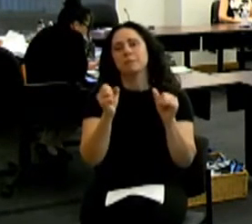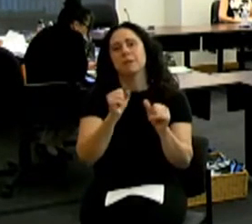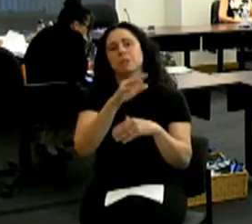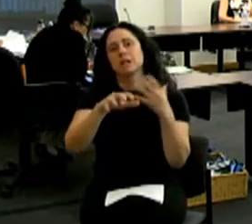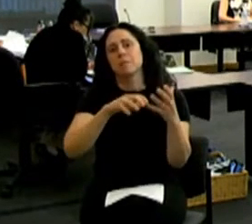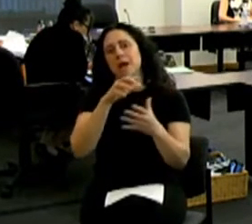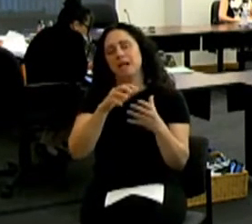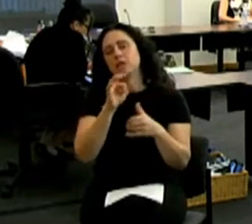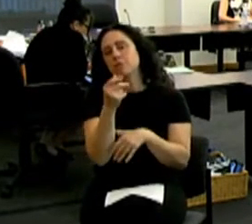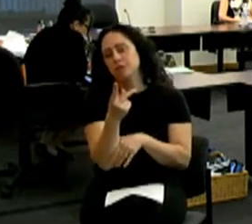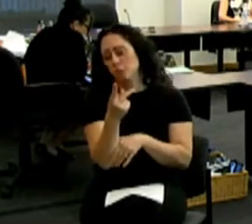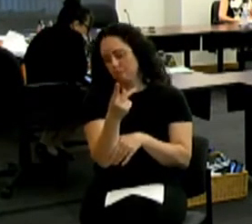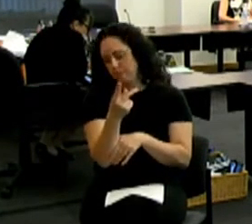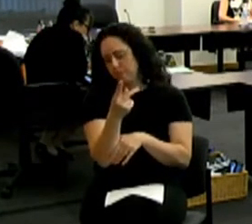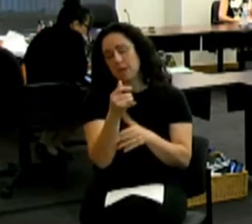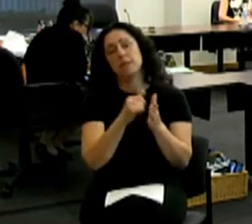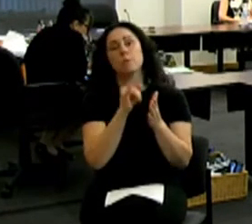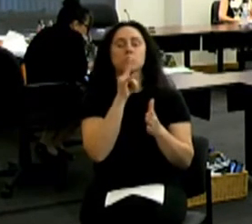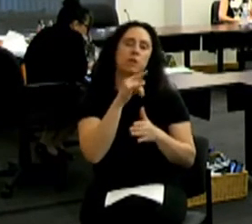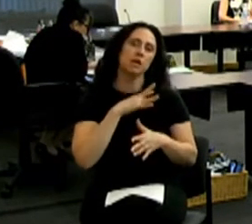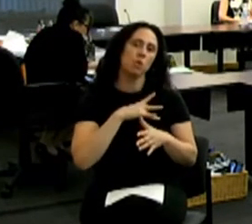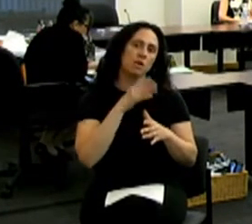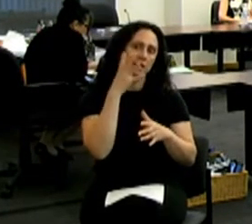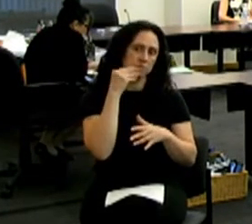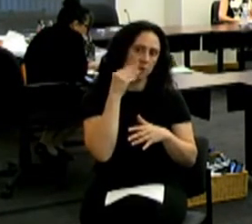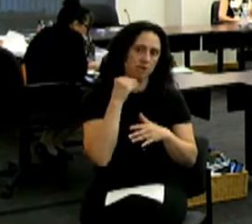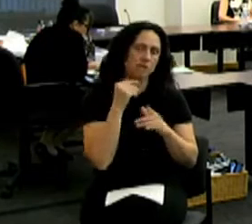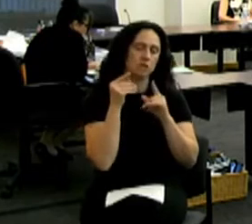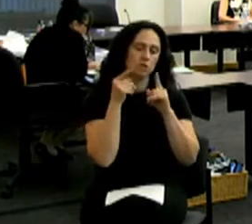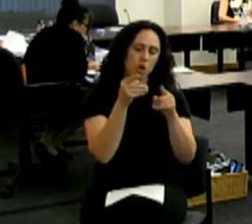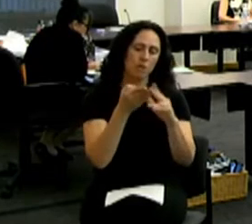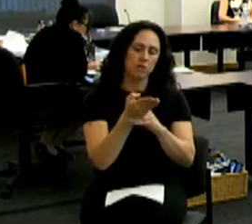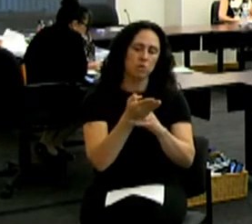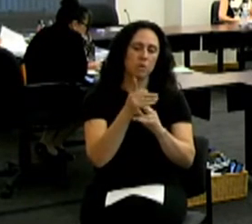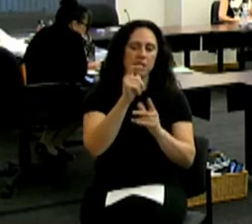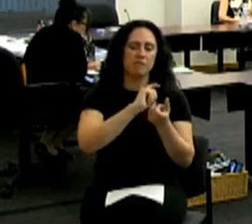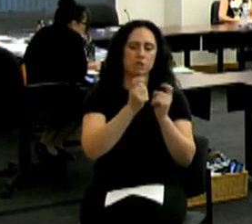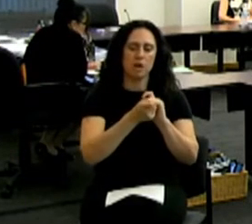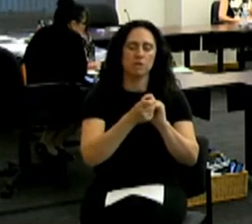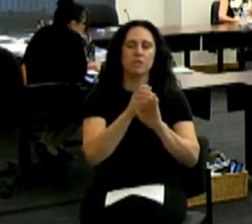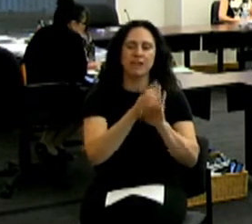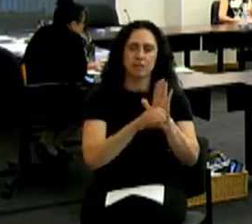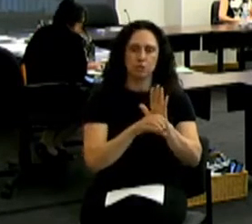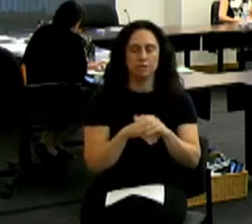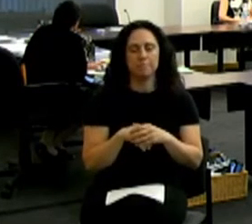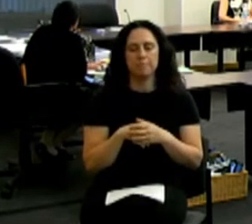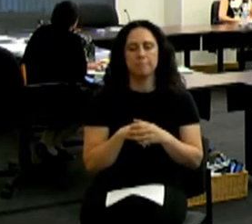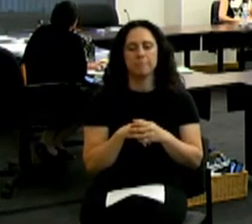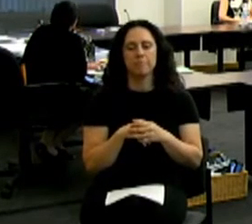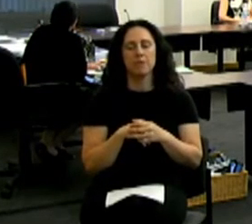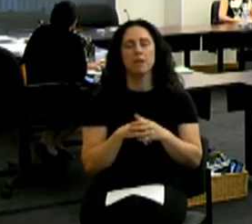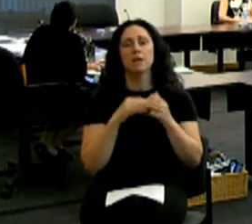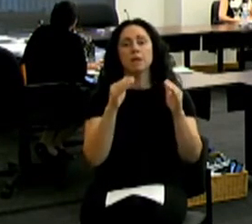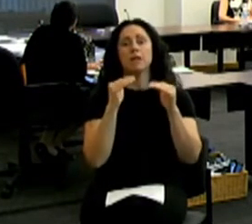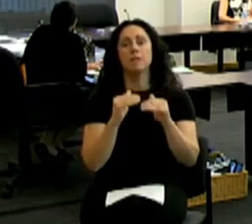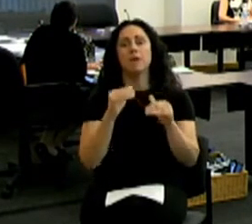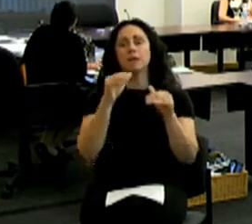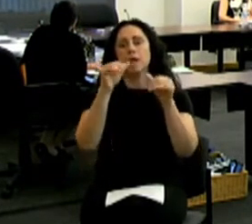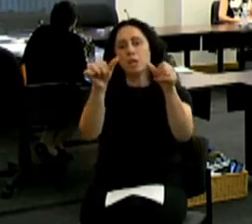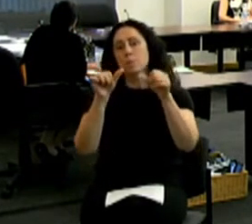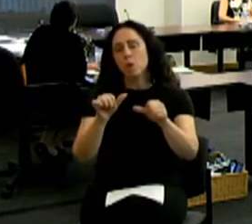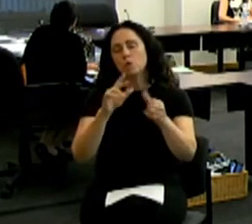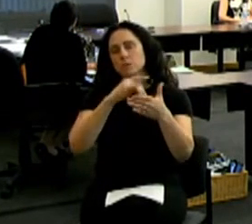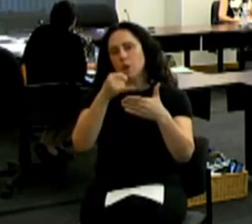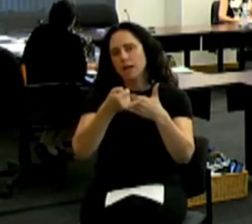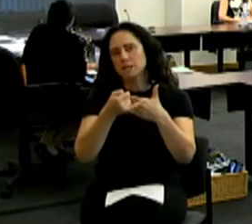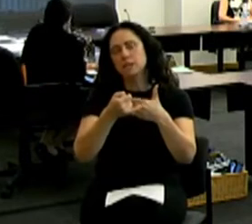combine a couple of these. So that was actually a pretty cool experience going through and having to alter a couple of things. And then the poster project,